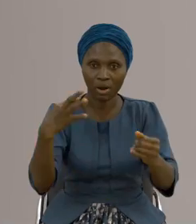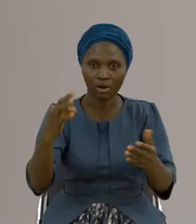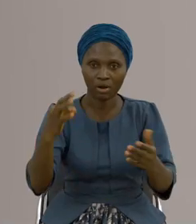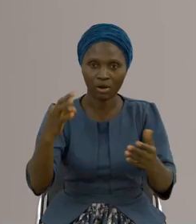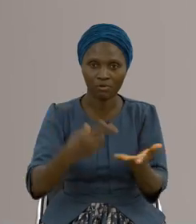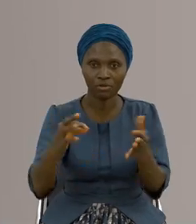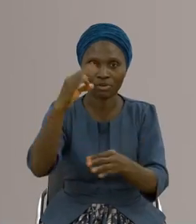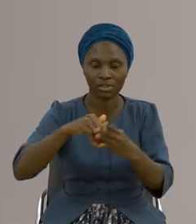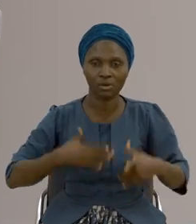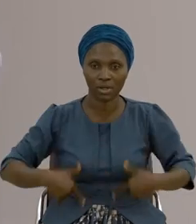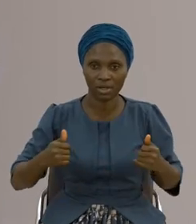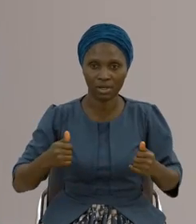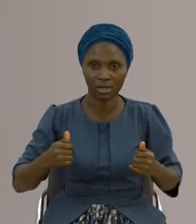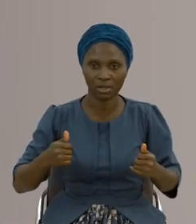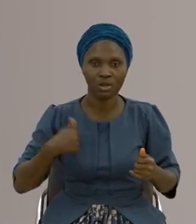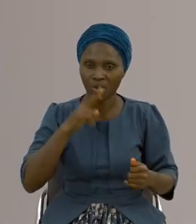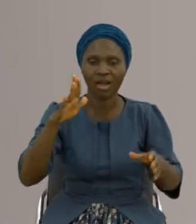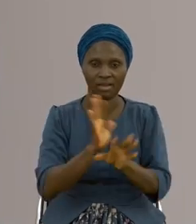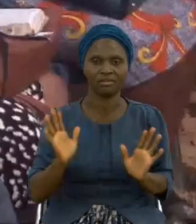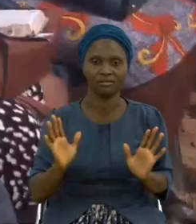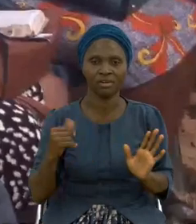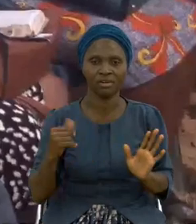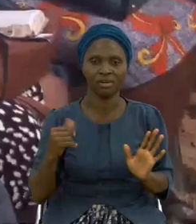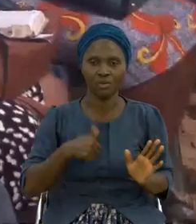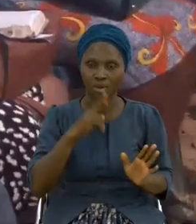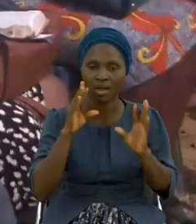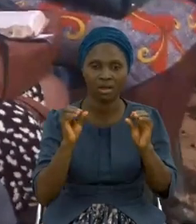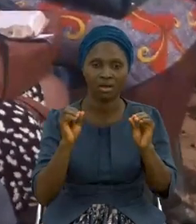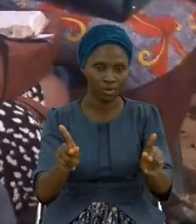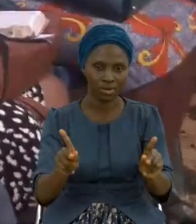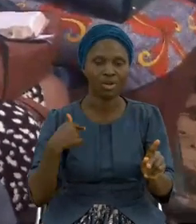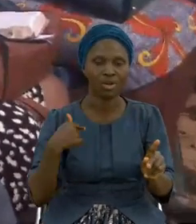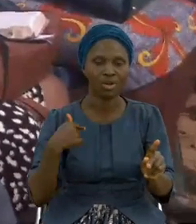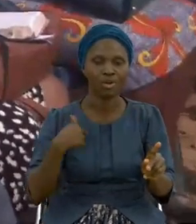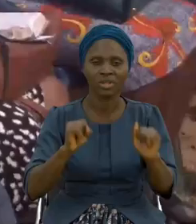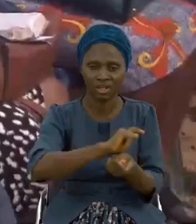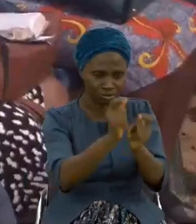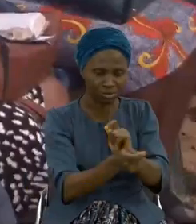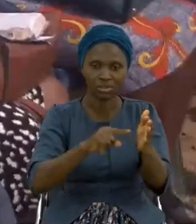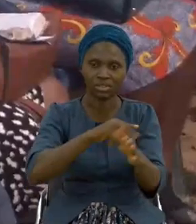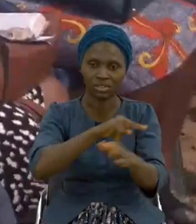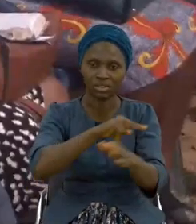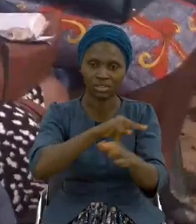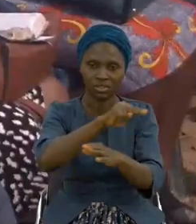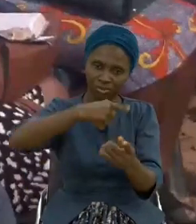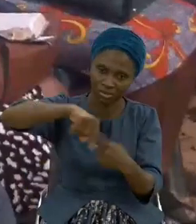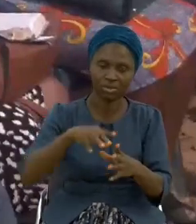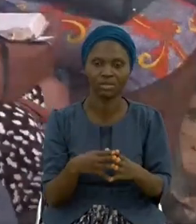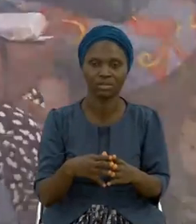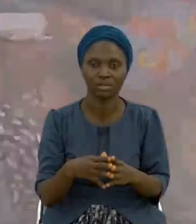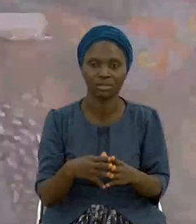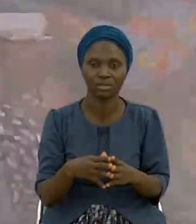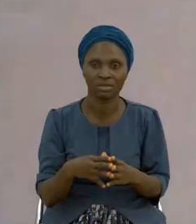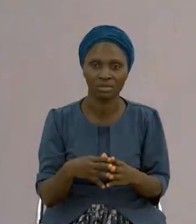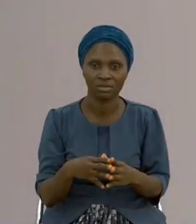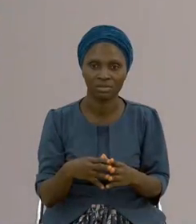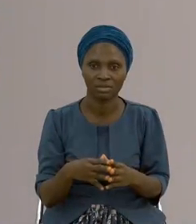turn this nation around but we read the news we're french we see